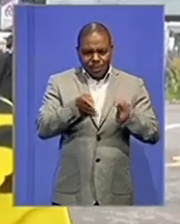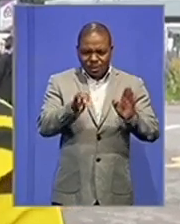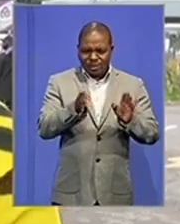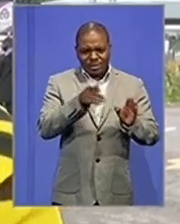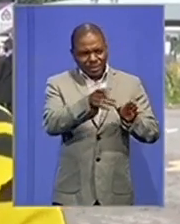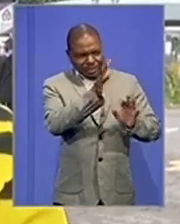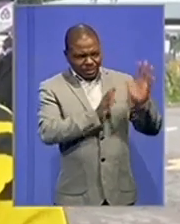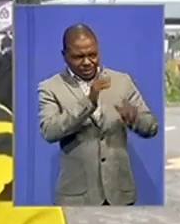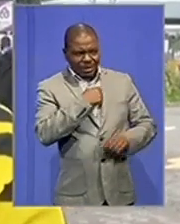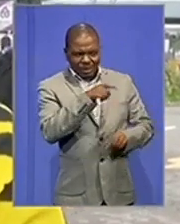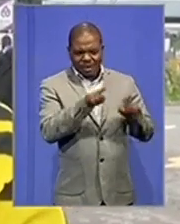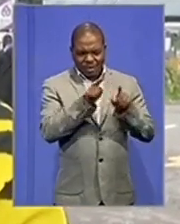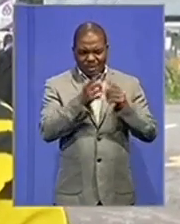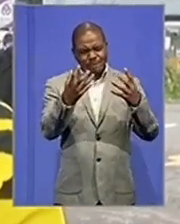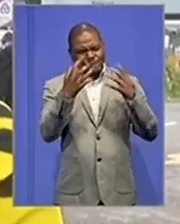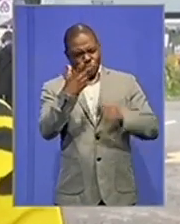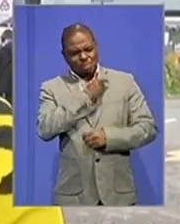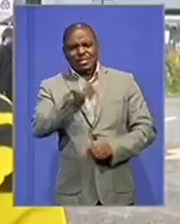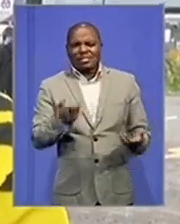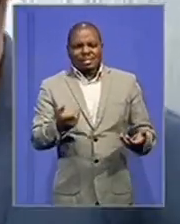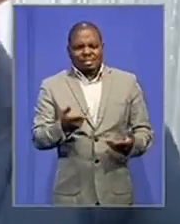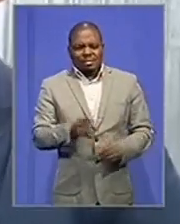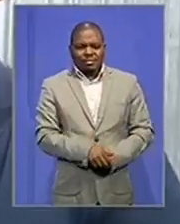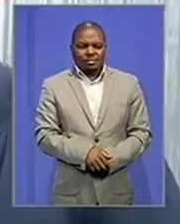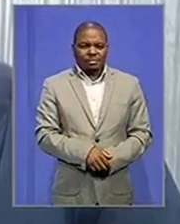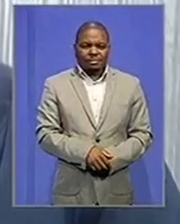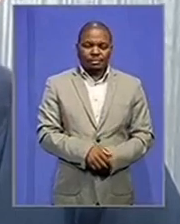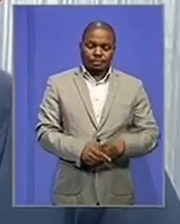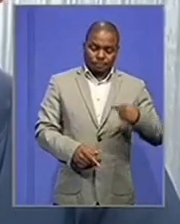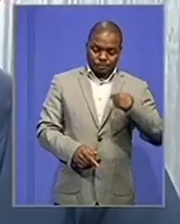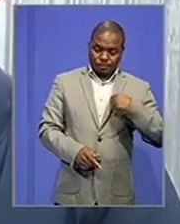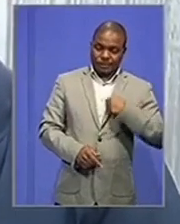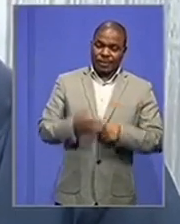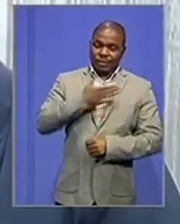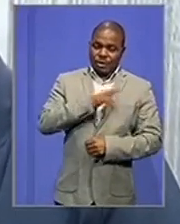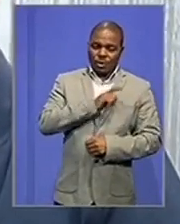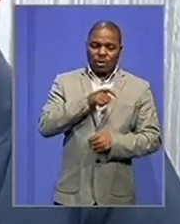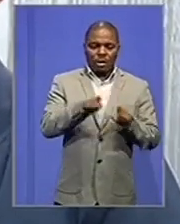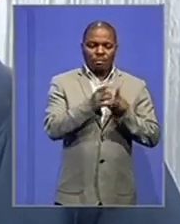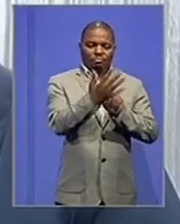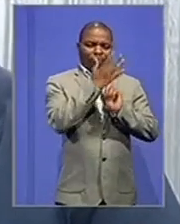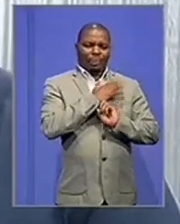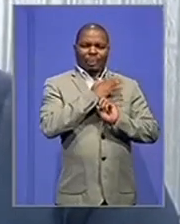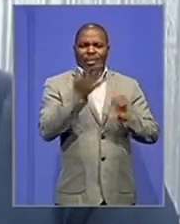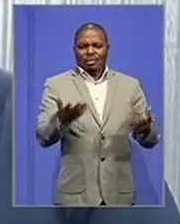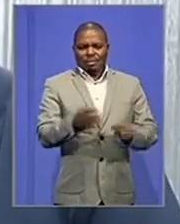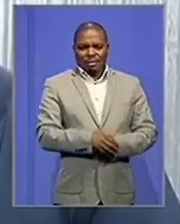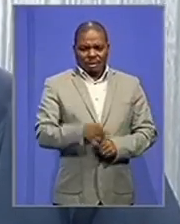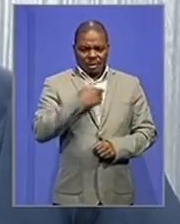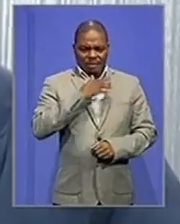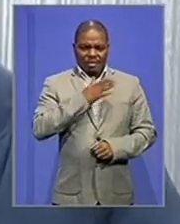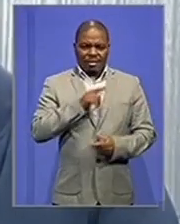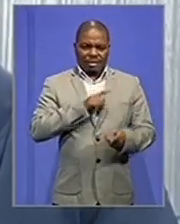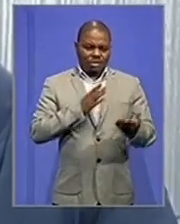Dilokateng. We can see that they are forcing us to vaccinate ka style. I feel victimized. I feel like my rights have